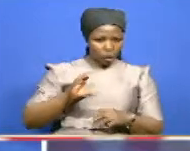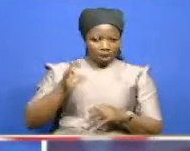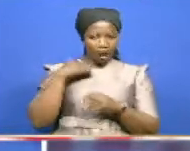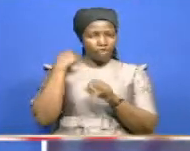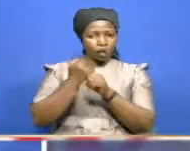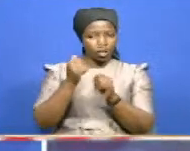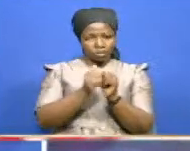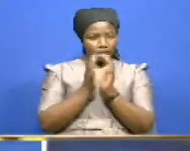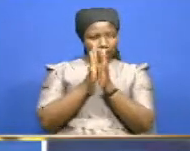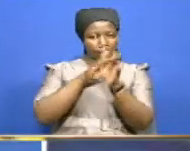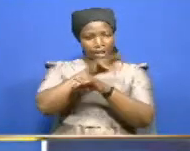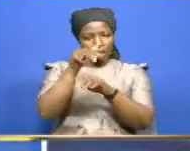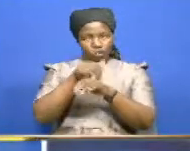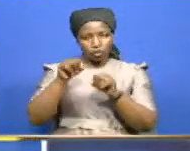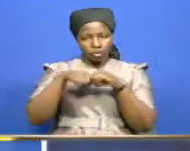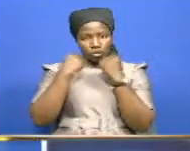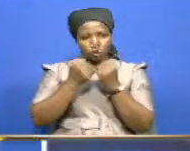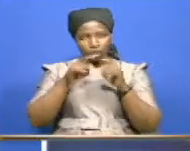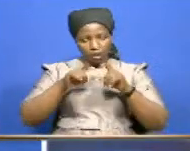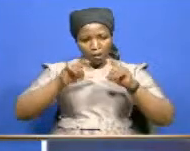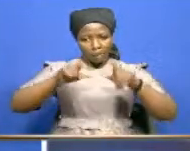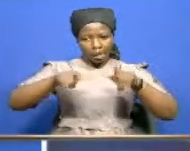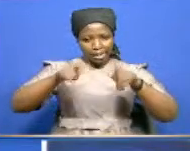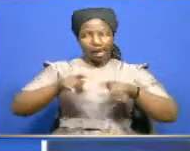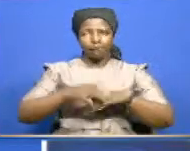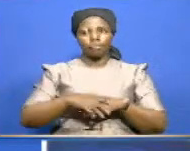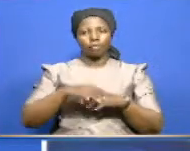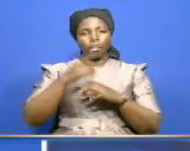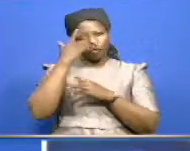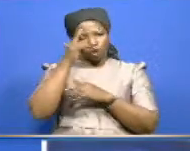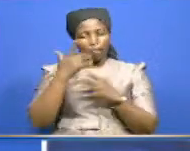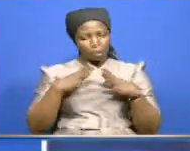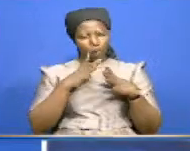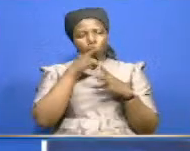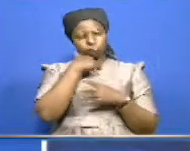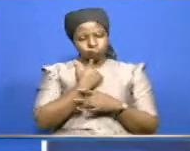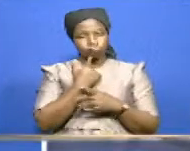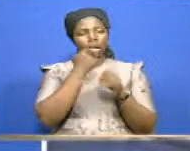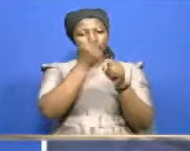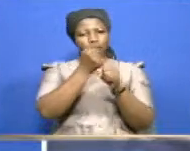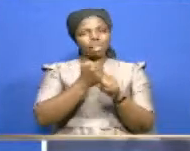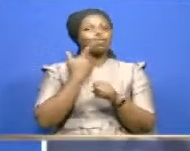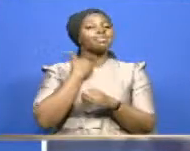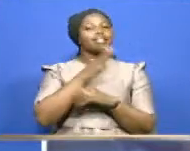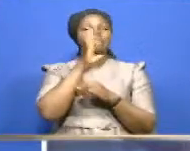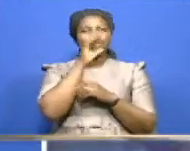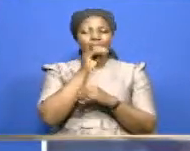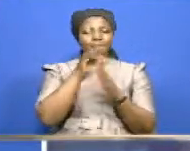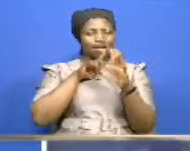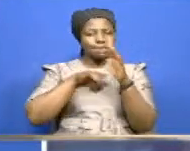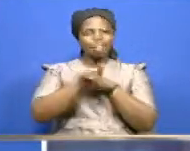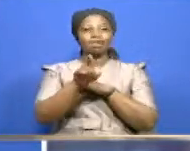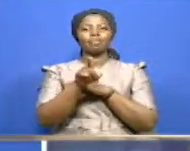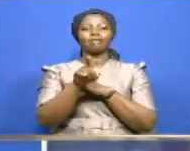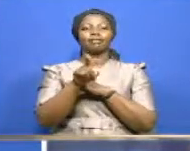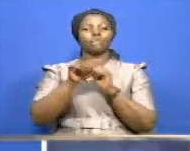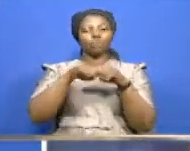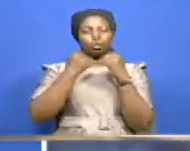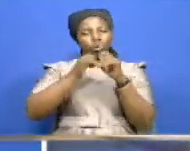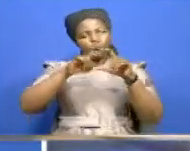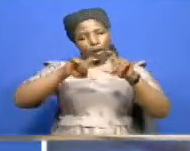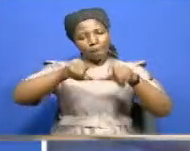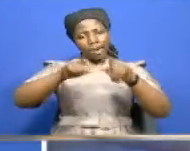social media umbrella for bloggers to curb spreading of hate speech via social media. Hate speech has moved from the